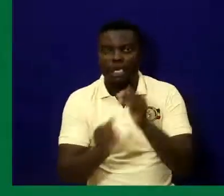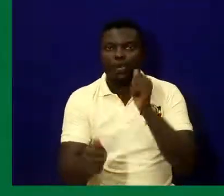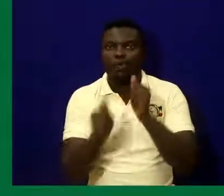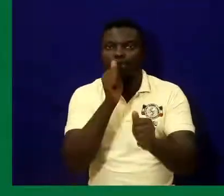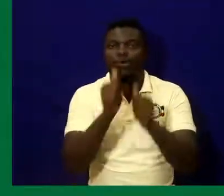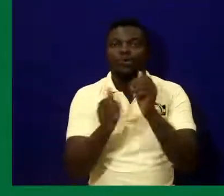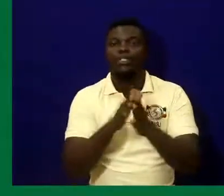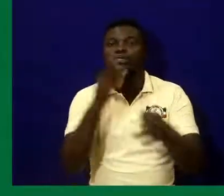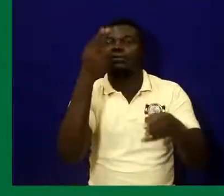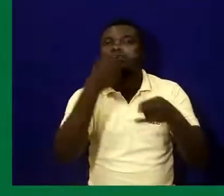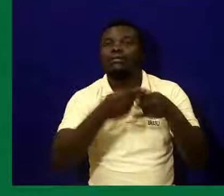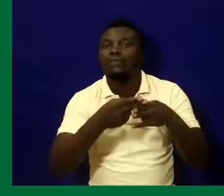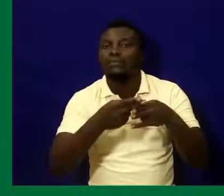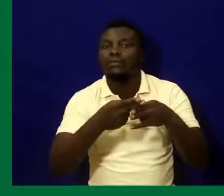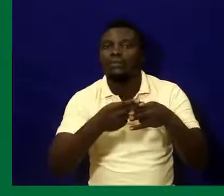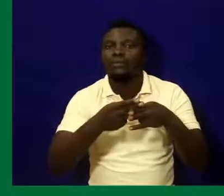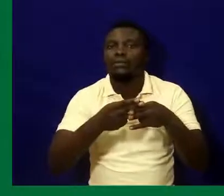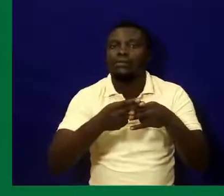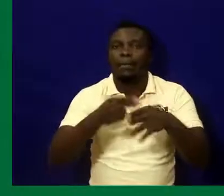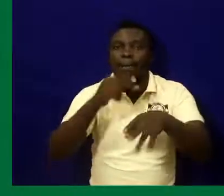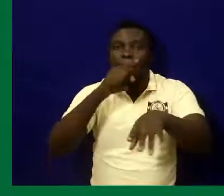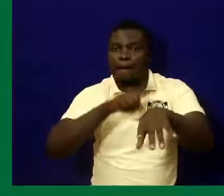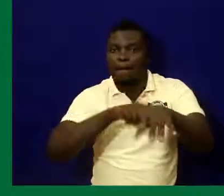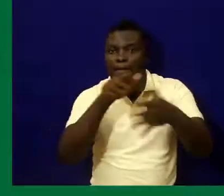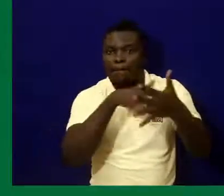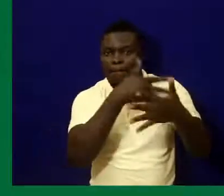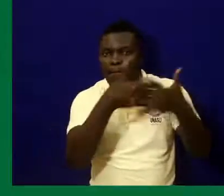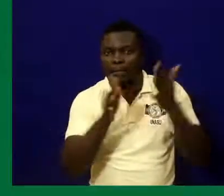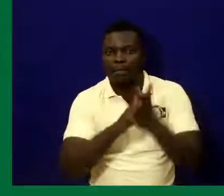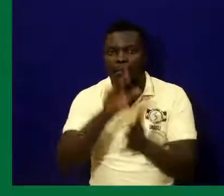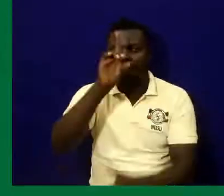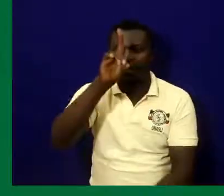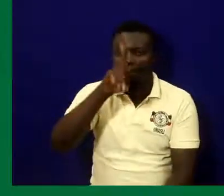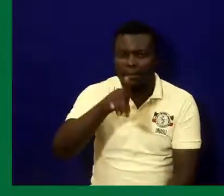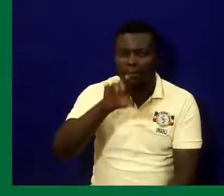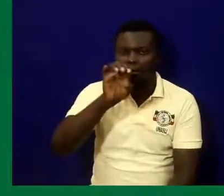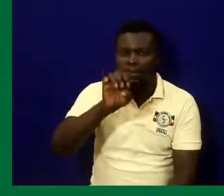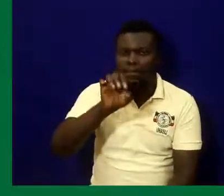which is called the periodic table.